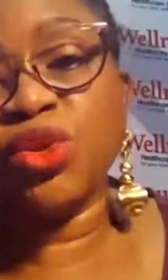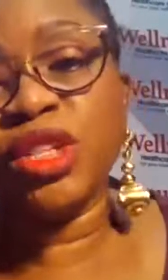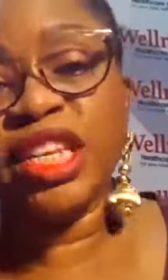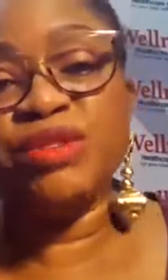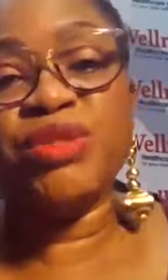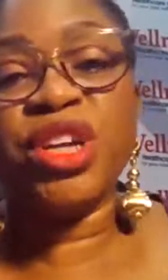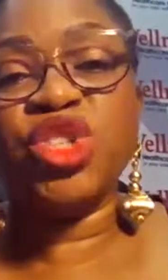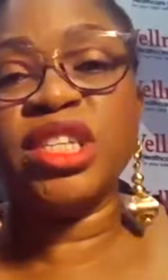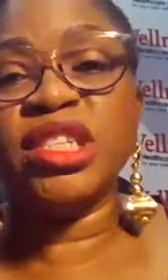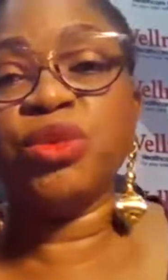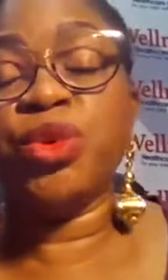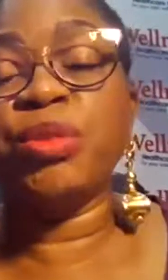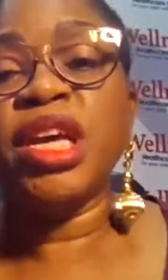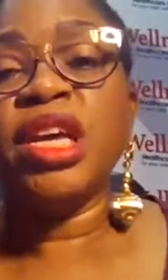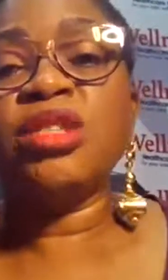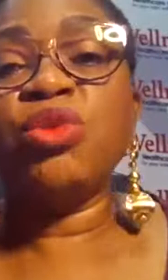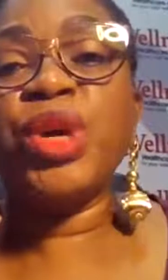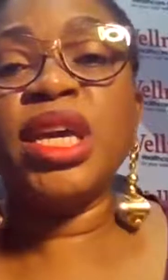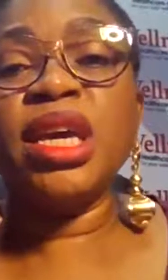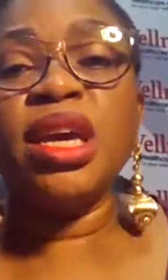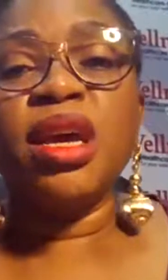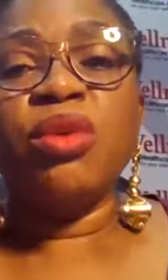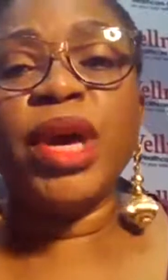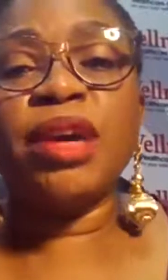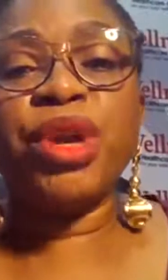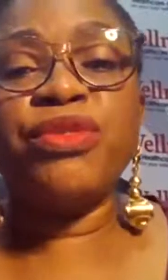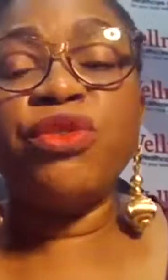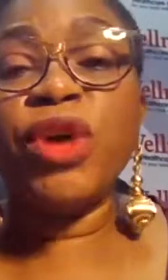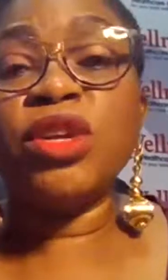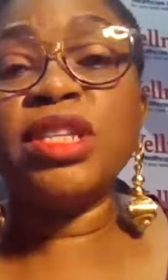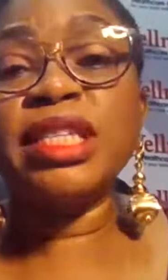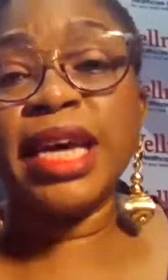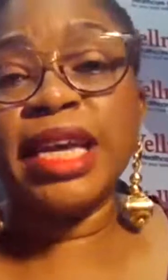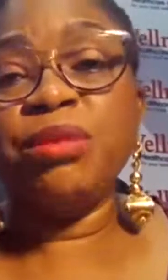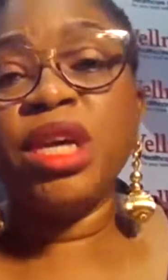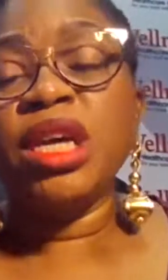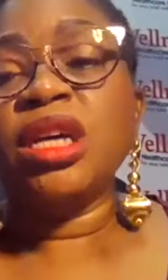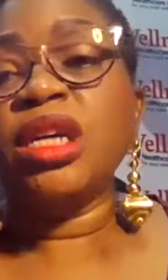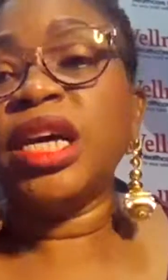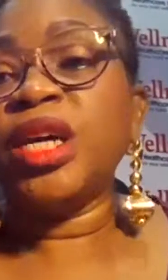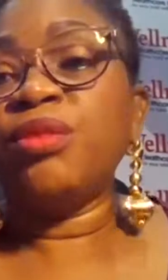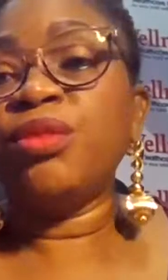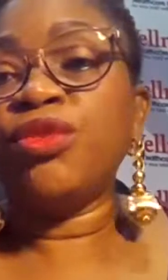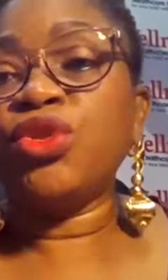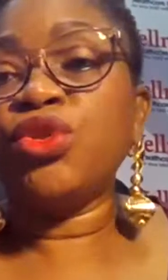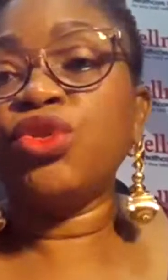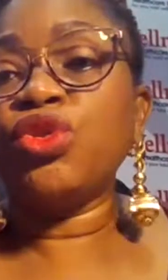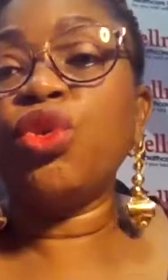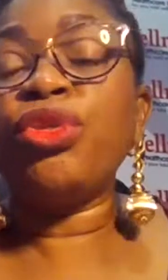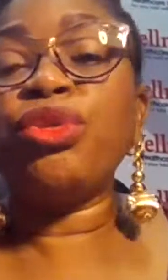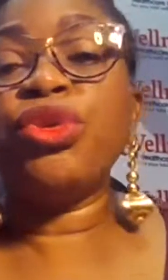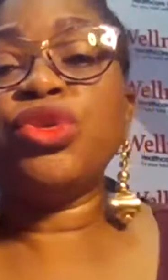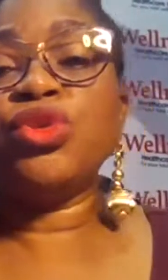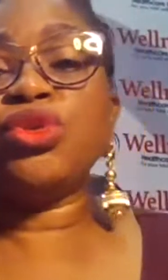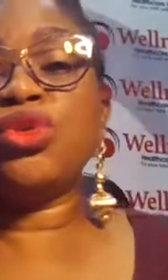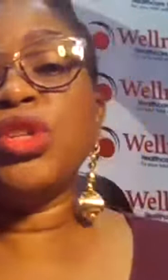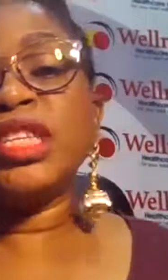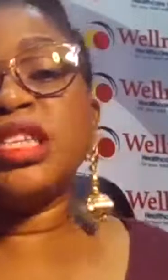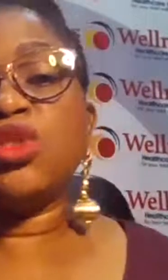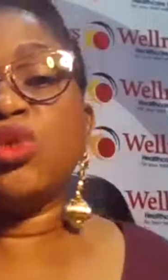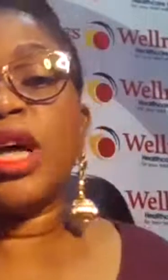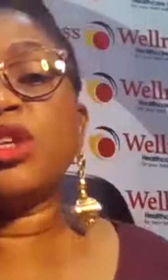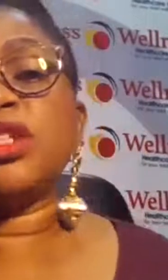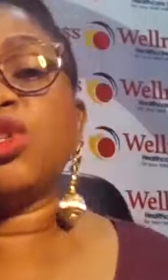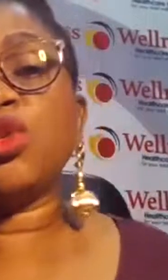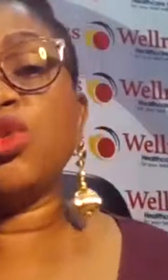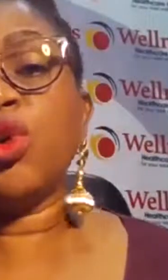that the two leaves eventually the womb. So we are grateful for another time to go through to